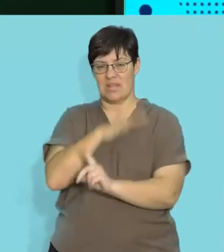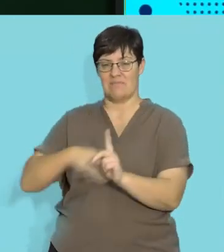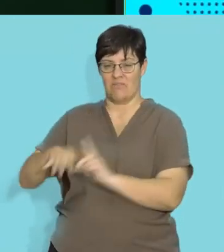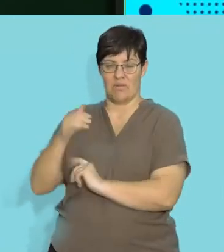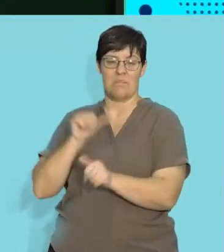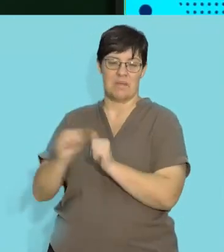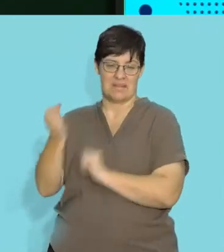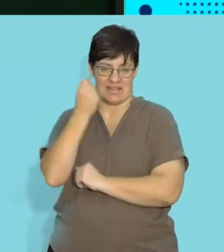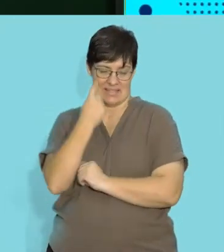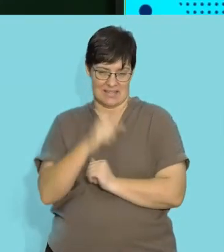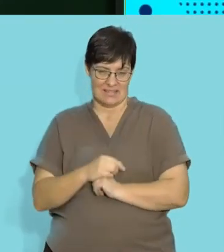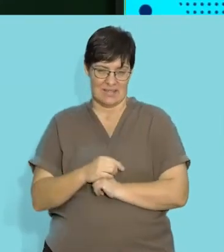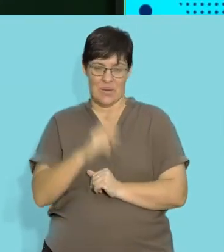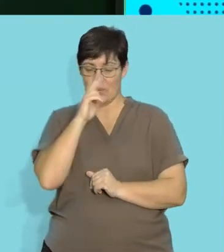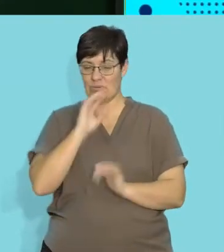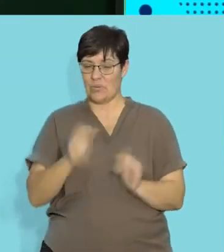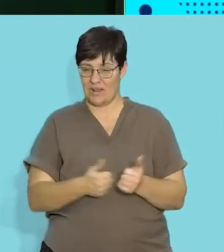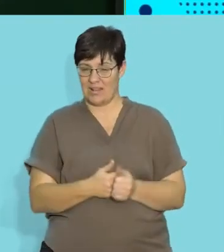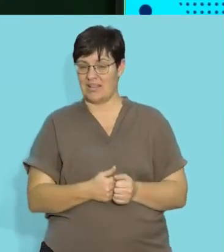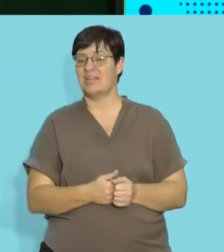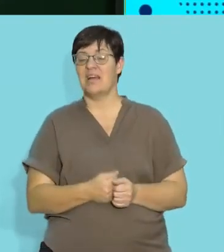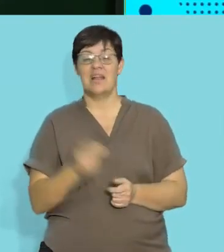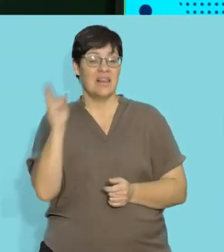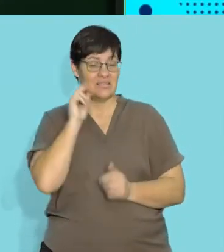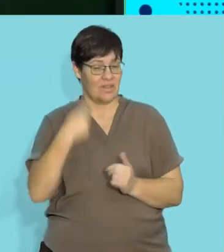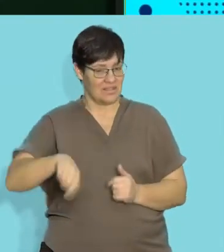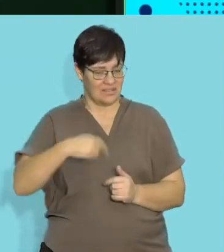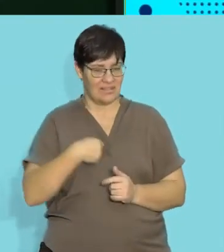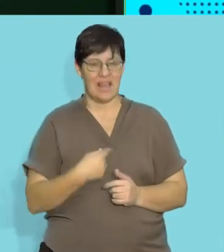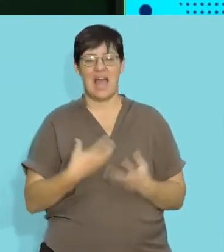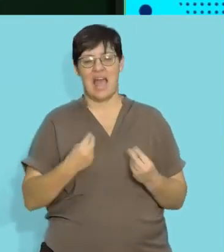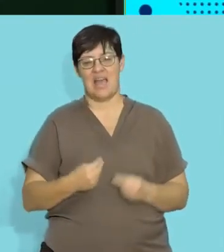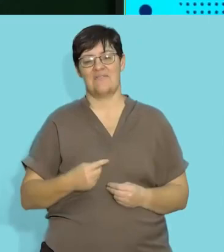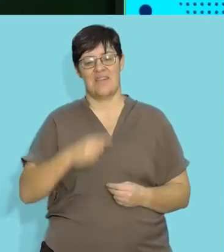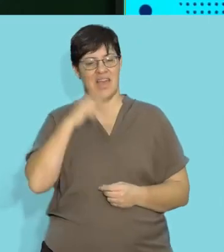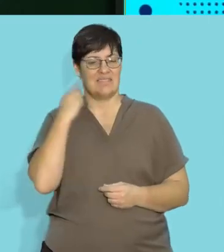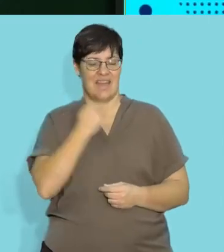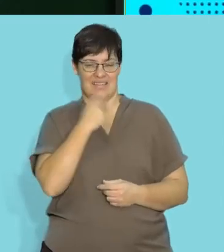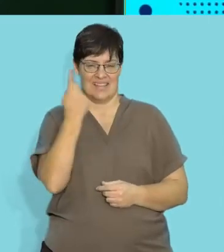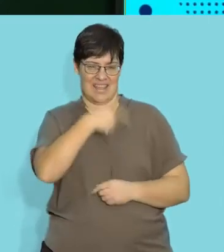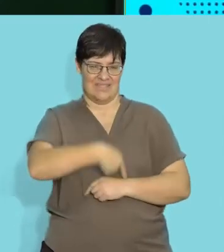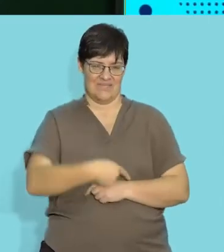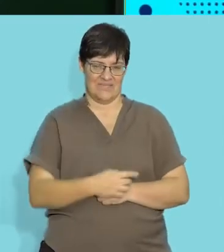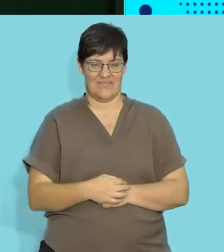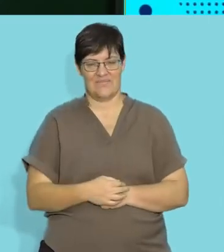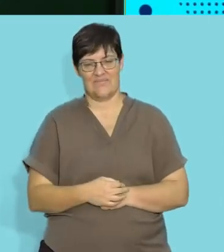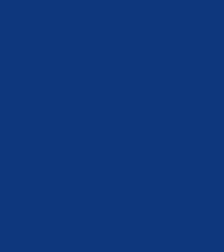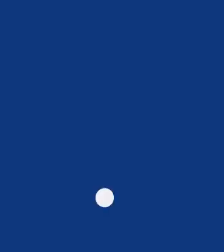environment. I wish you well. Thank you for listening in. Have a baie lekker day. Take care.